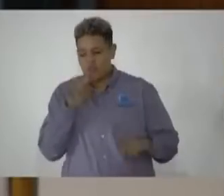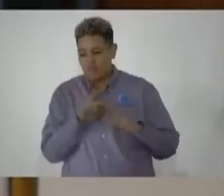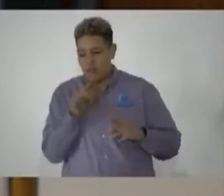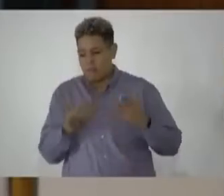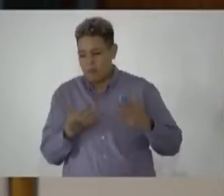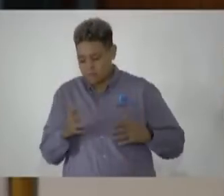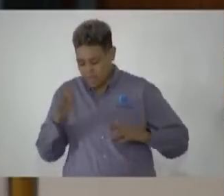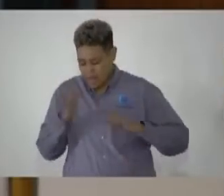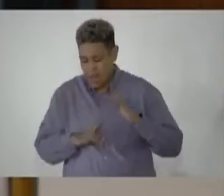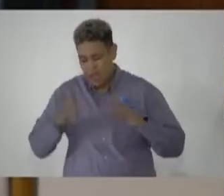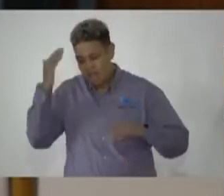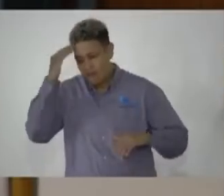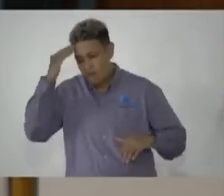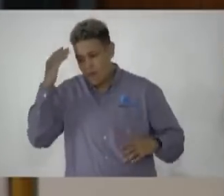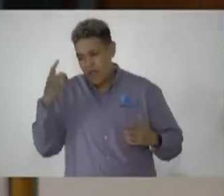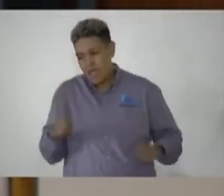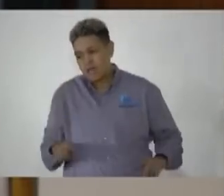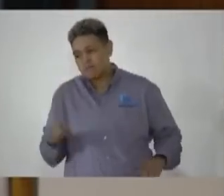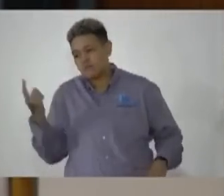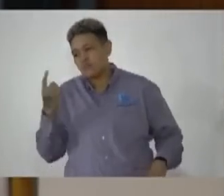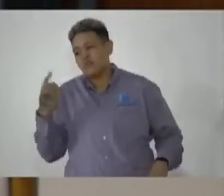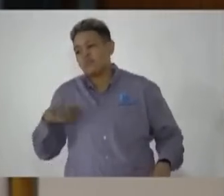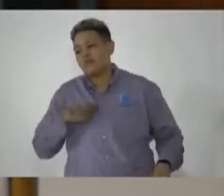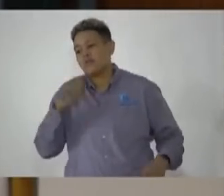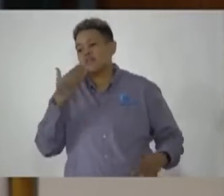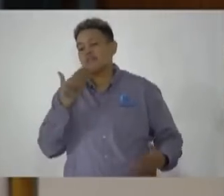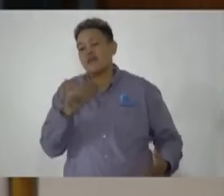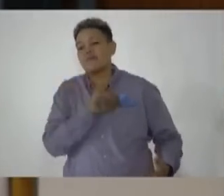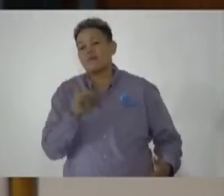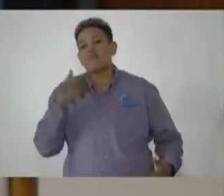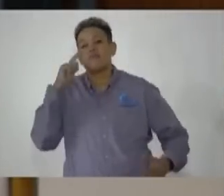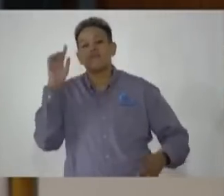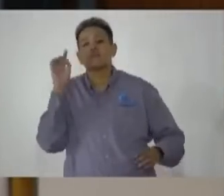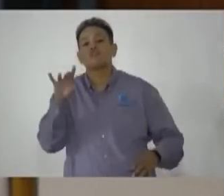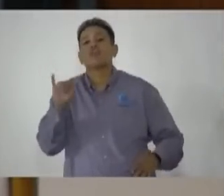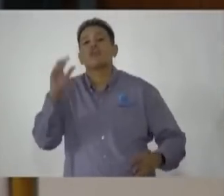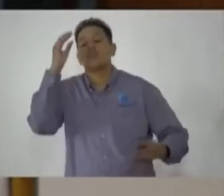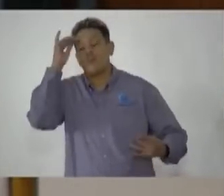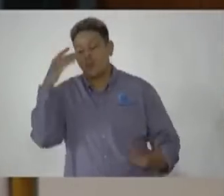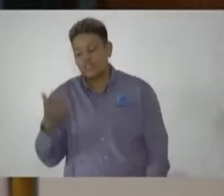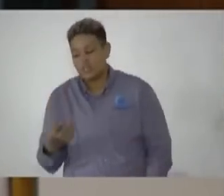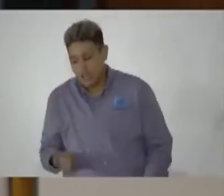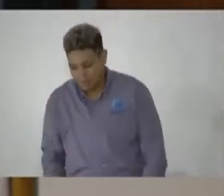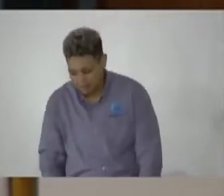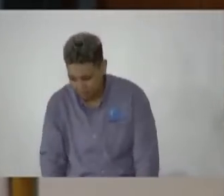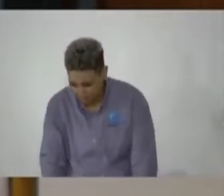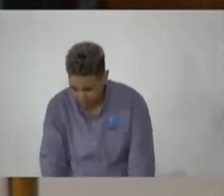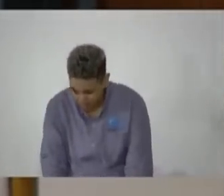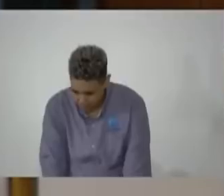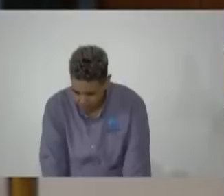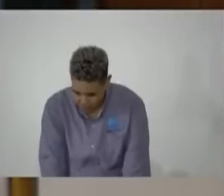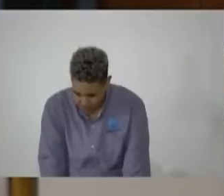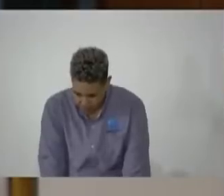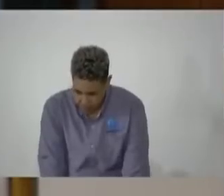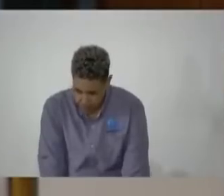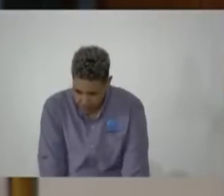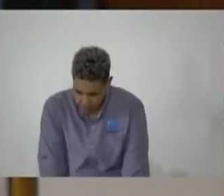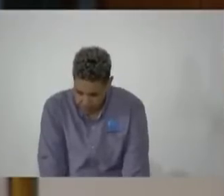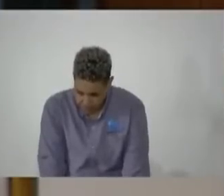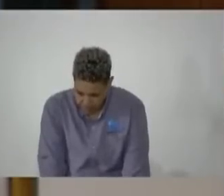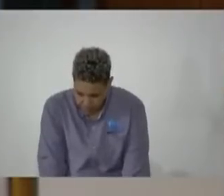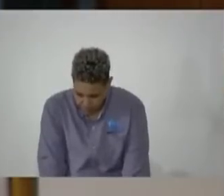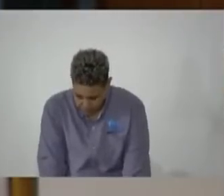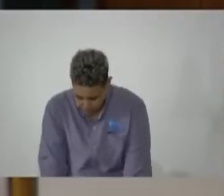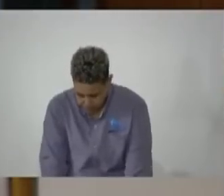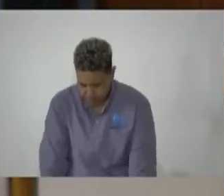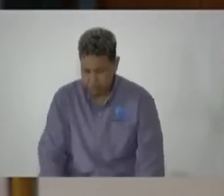perhaps a lack of awareness. So it's something, I thank my colleagues for triggering that thought, and for Senator Longmore for raising